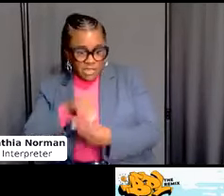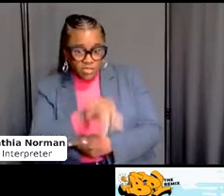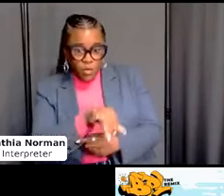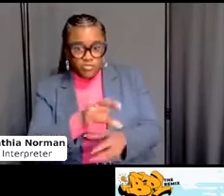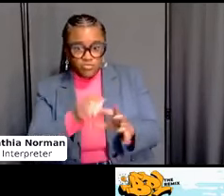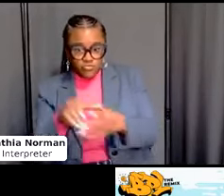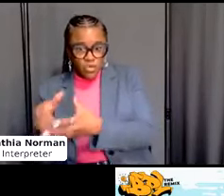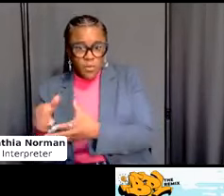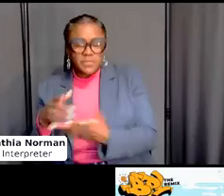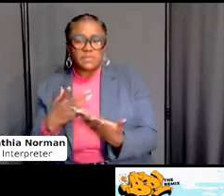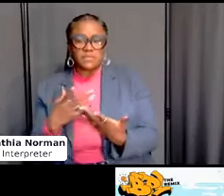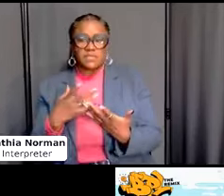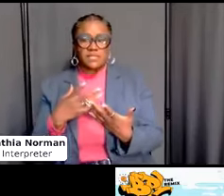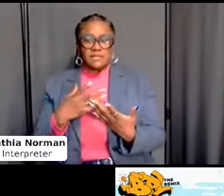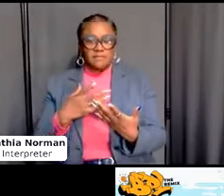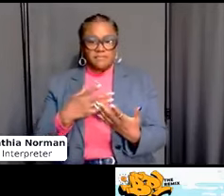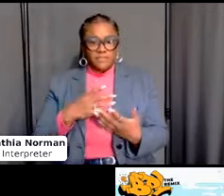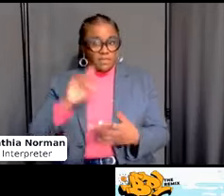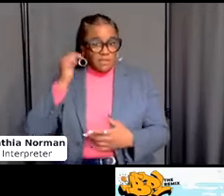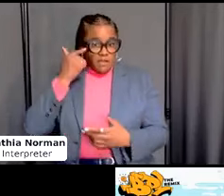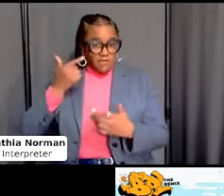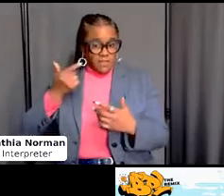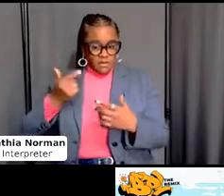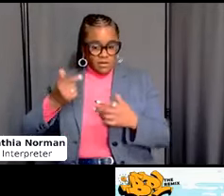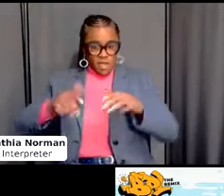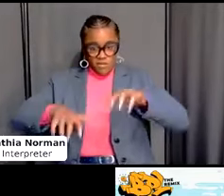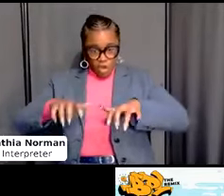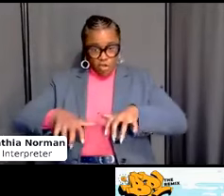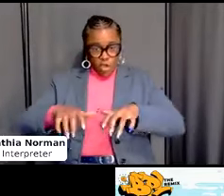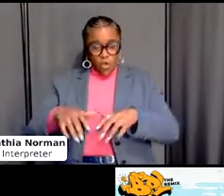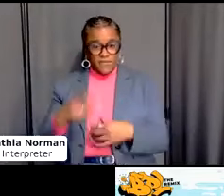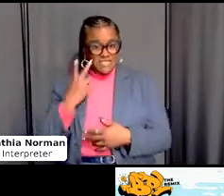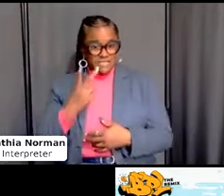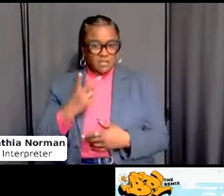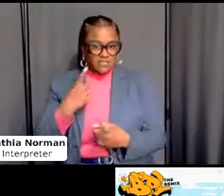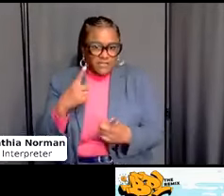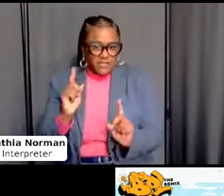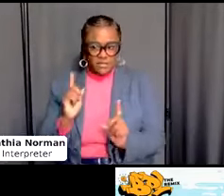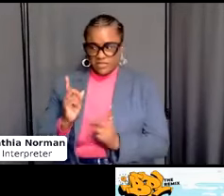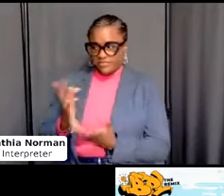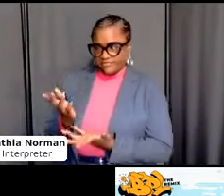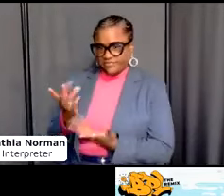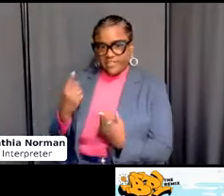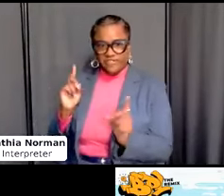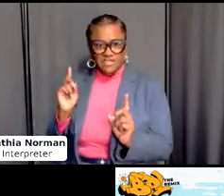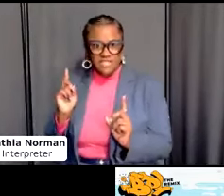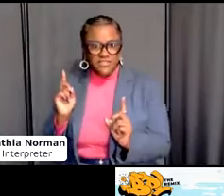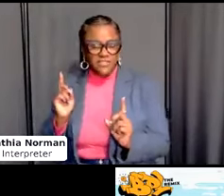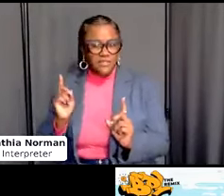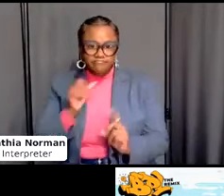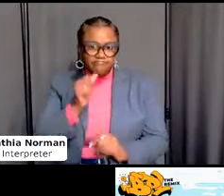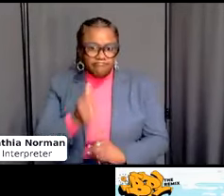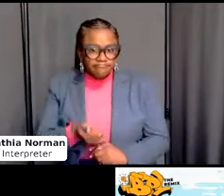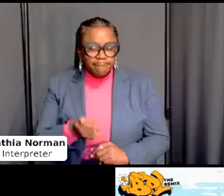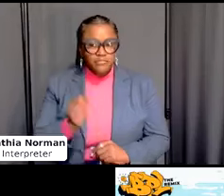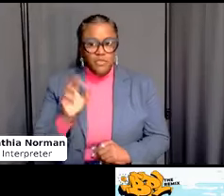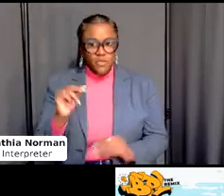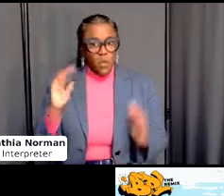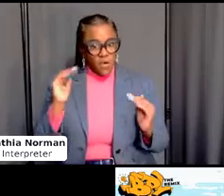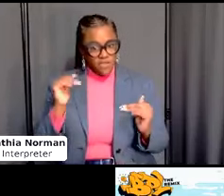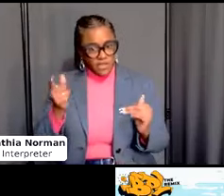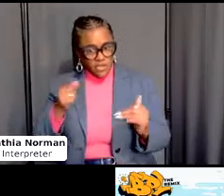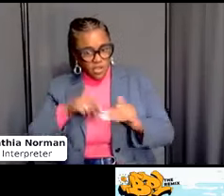they've been, and that the government of Congo has seen that they have been ineffective, and that hopefully the coming